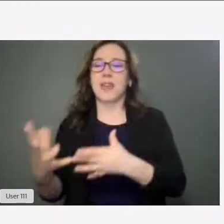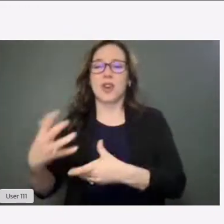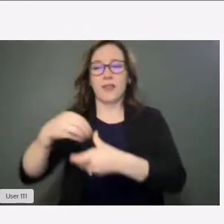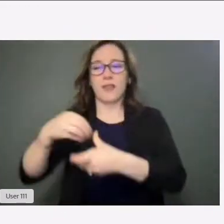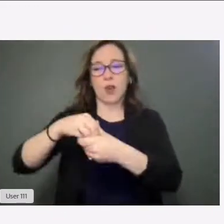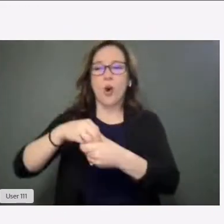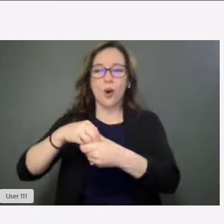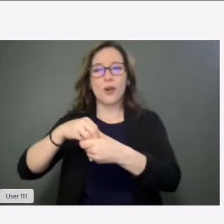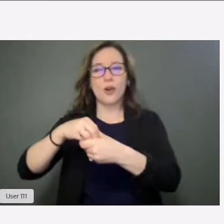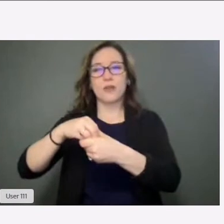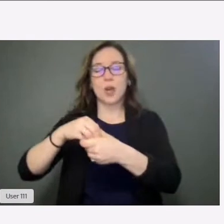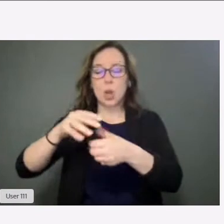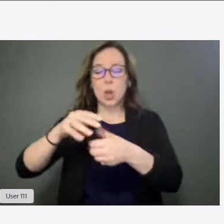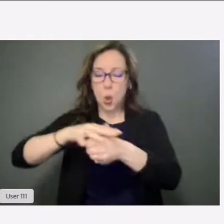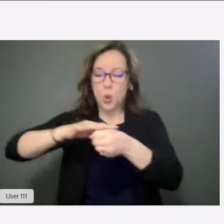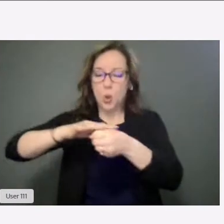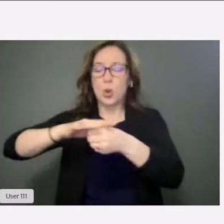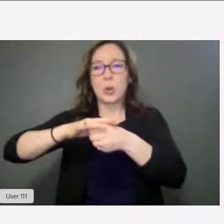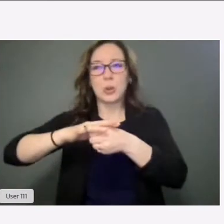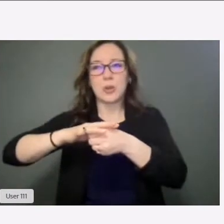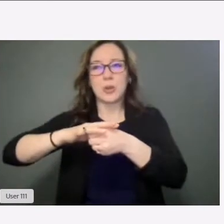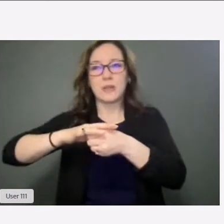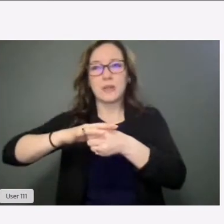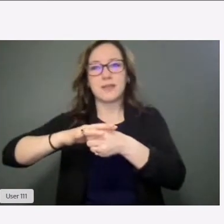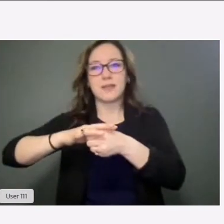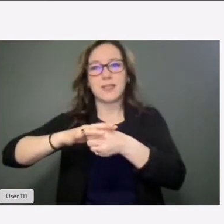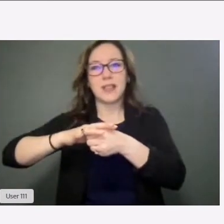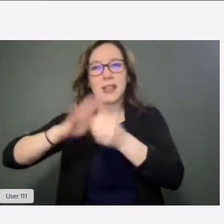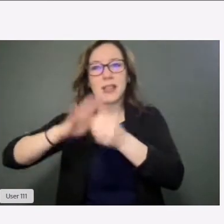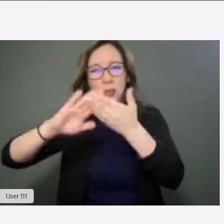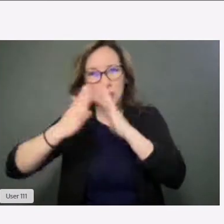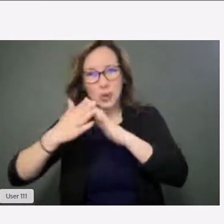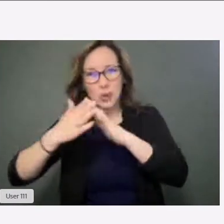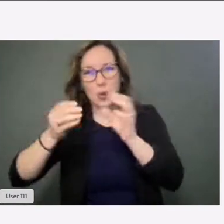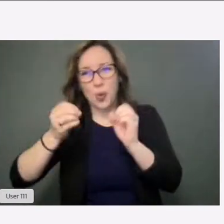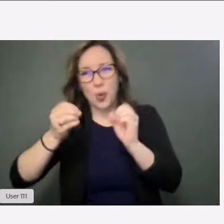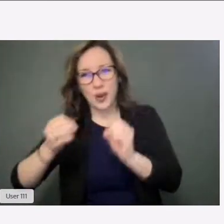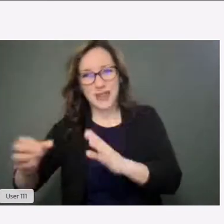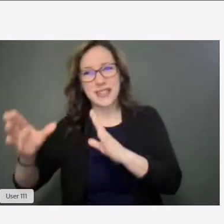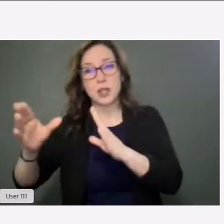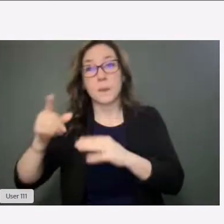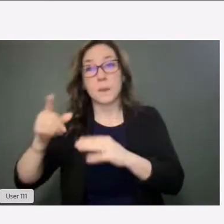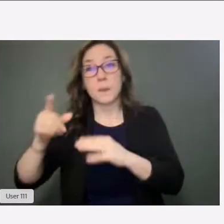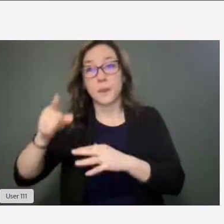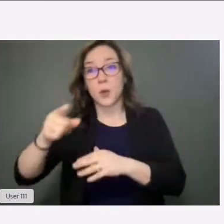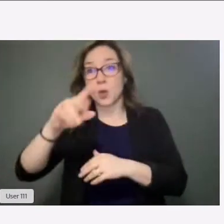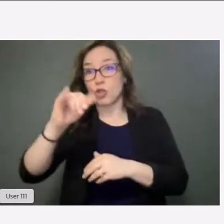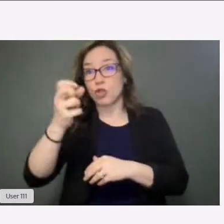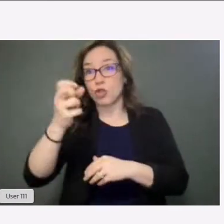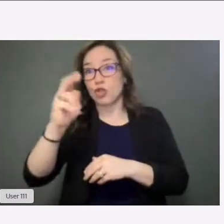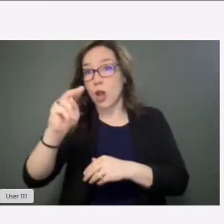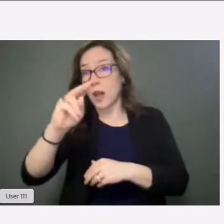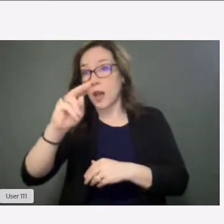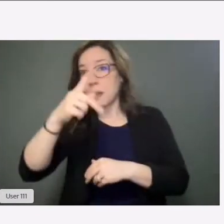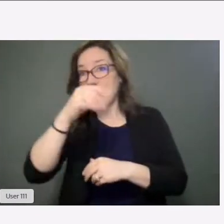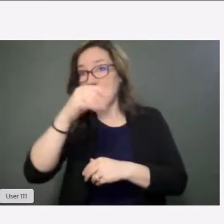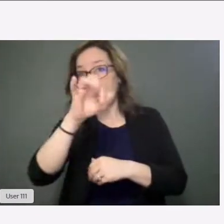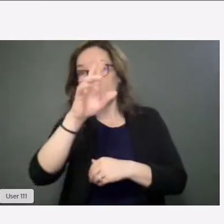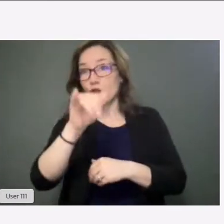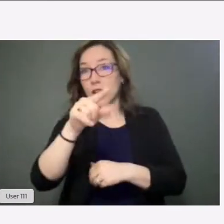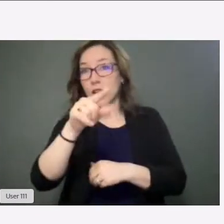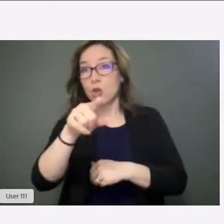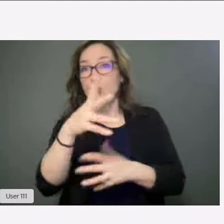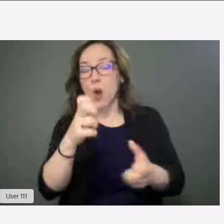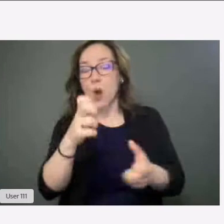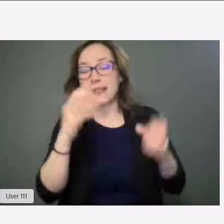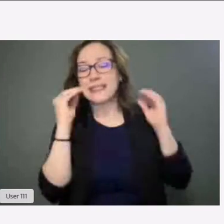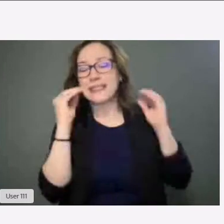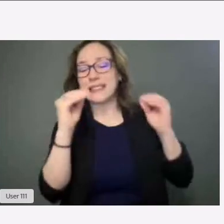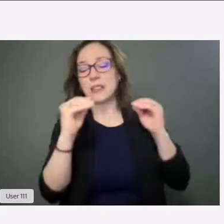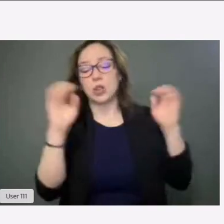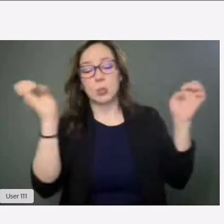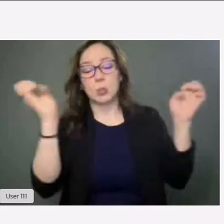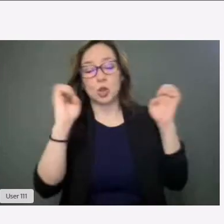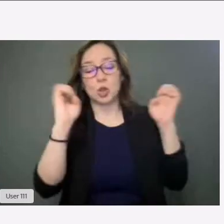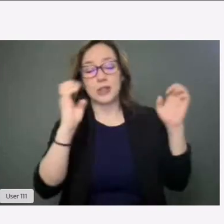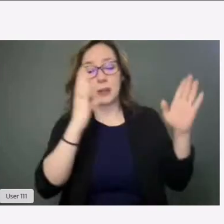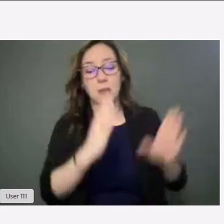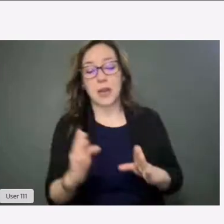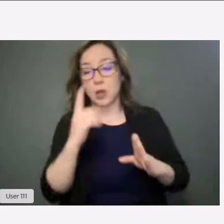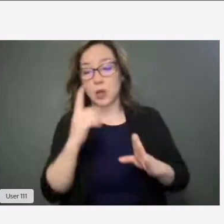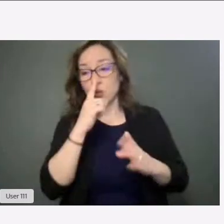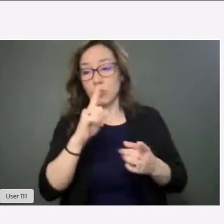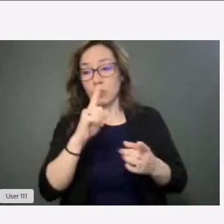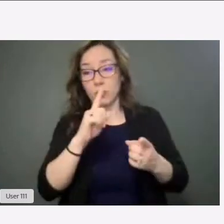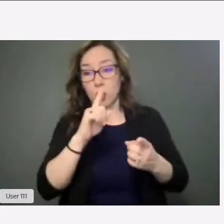are our, these local community organizations. So you're John Pantry. You want to teach emergency planning to your